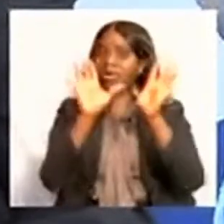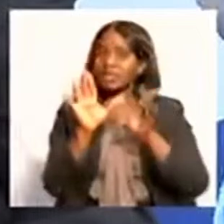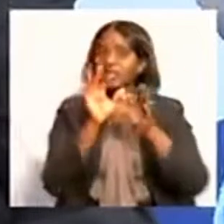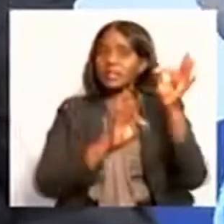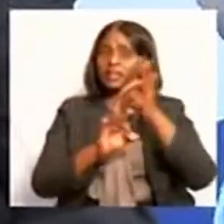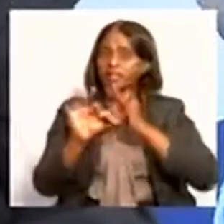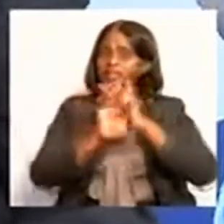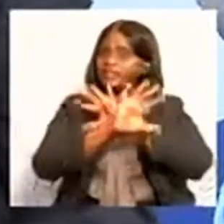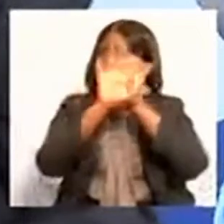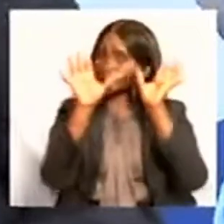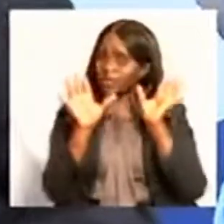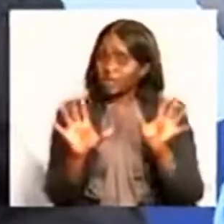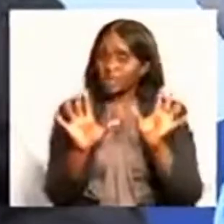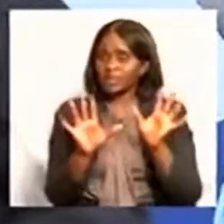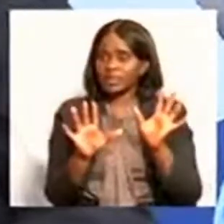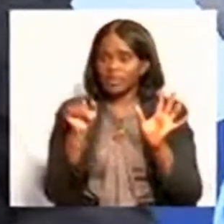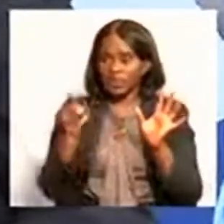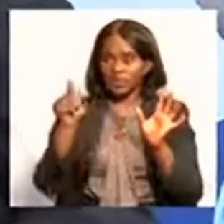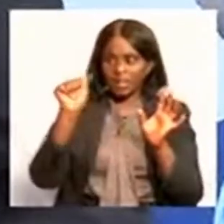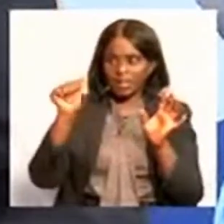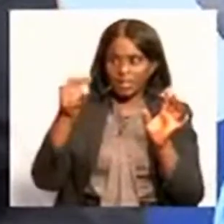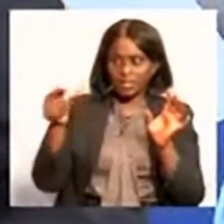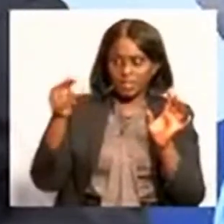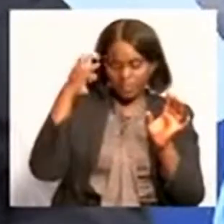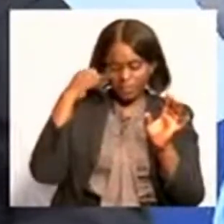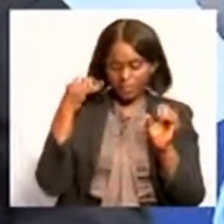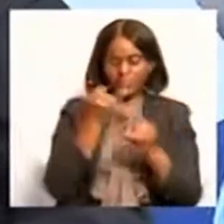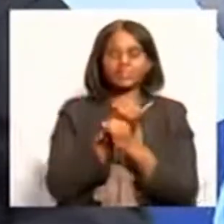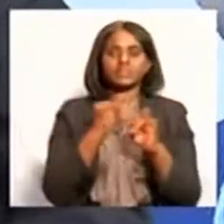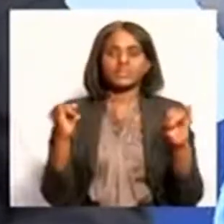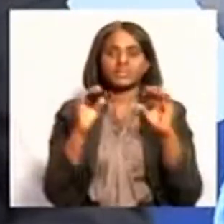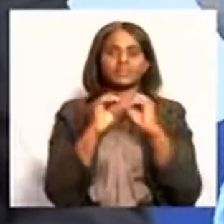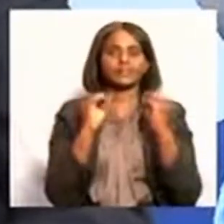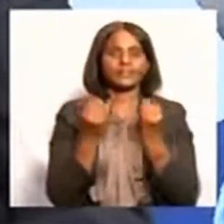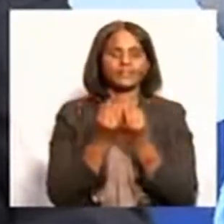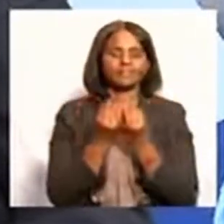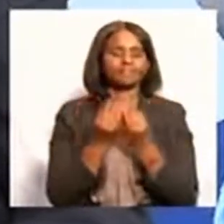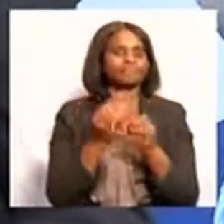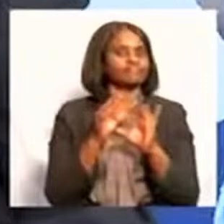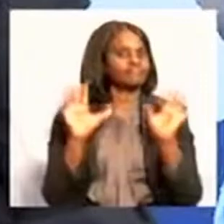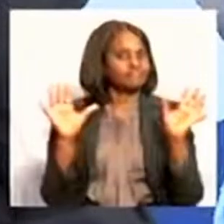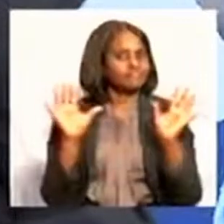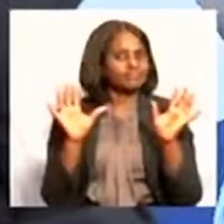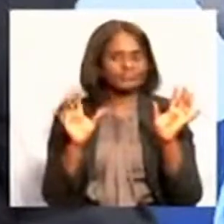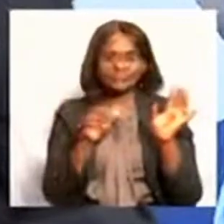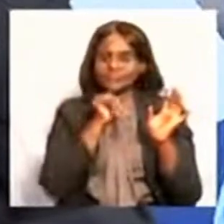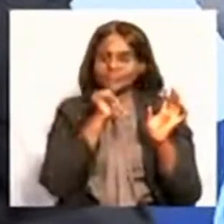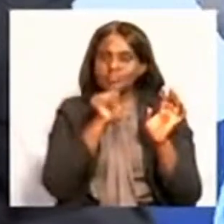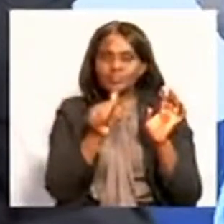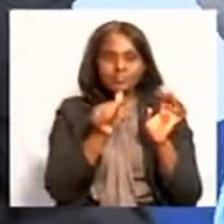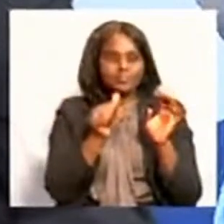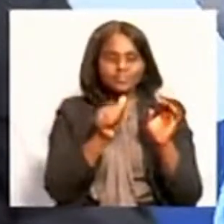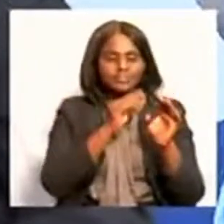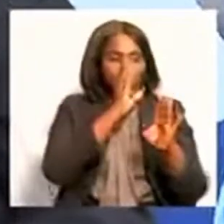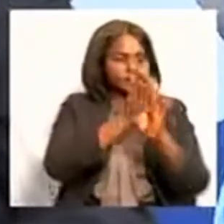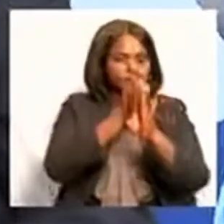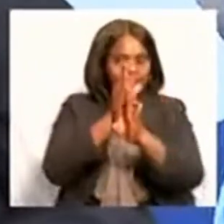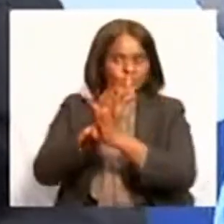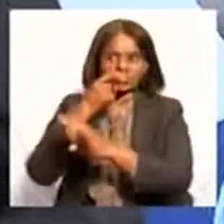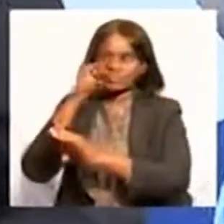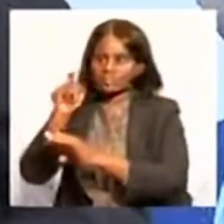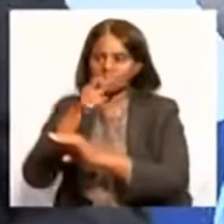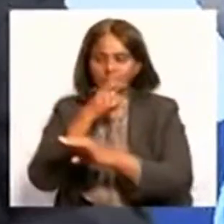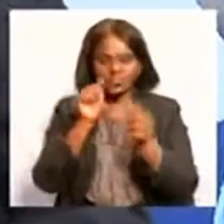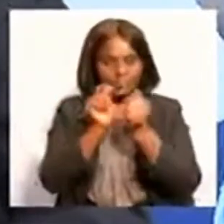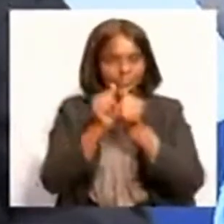elaborate that the Office of the Auditor General is an independent organization, entity. It is not subject to direction and